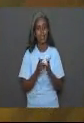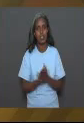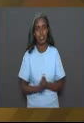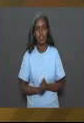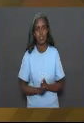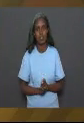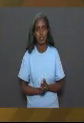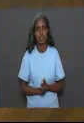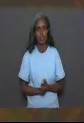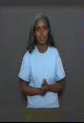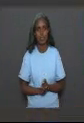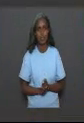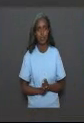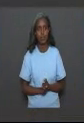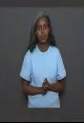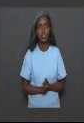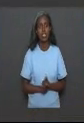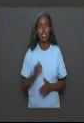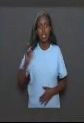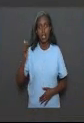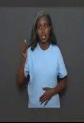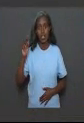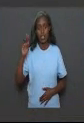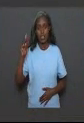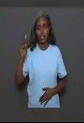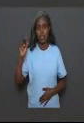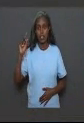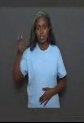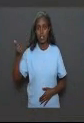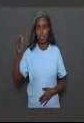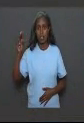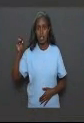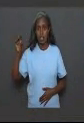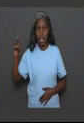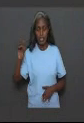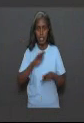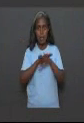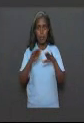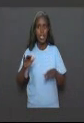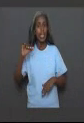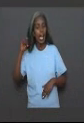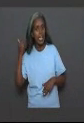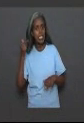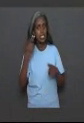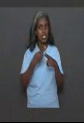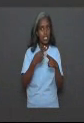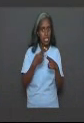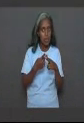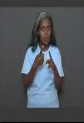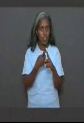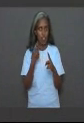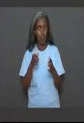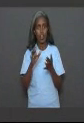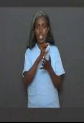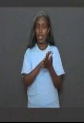Let's get started. The Argand plane is another name